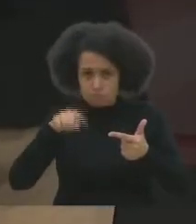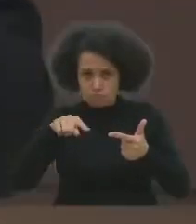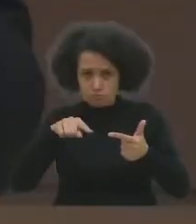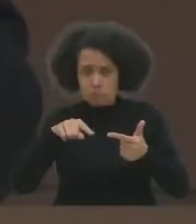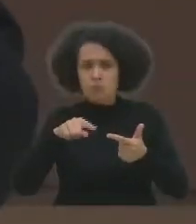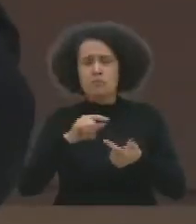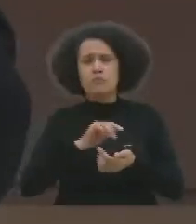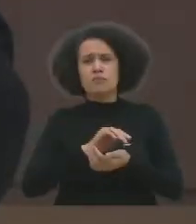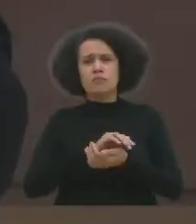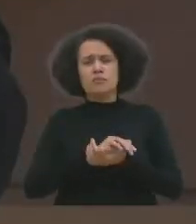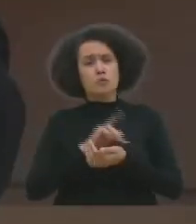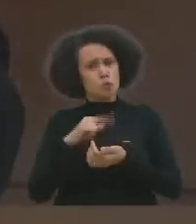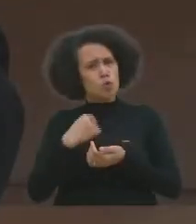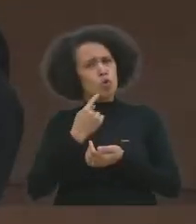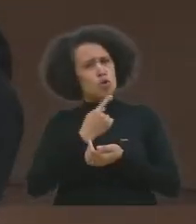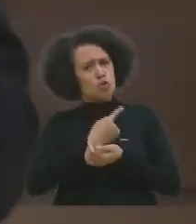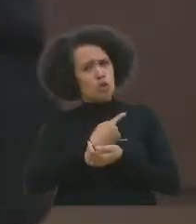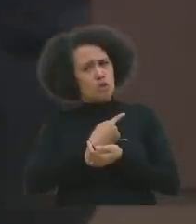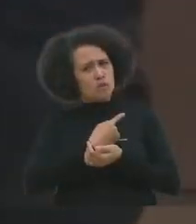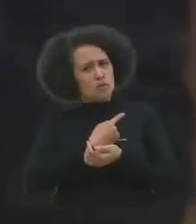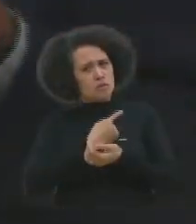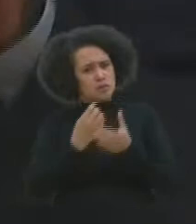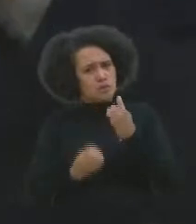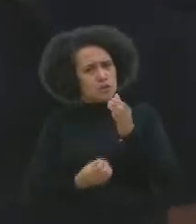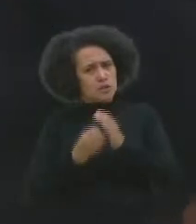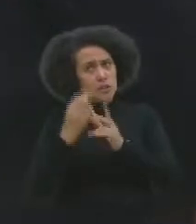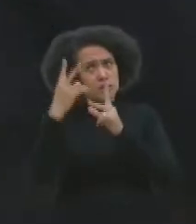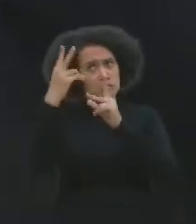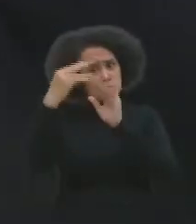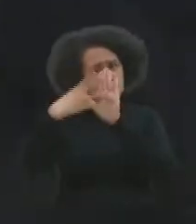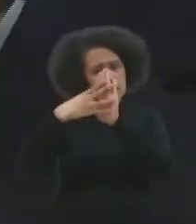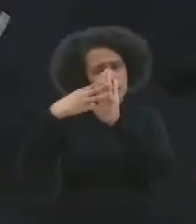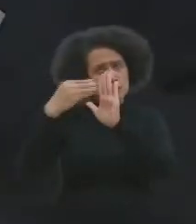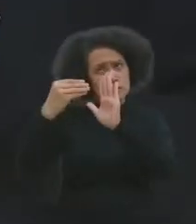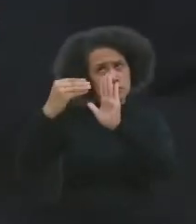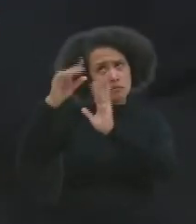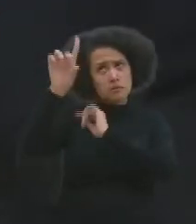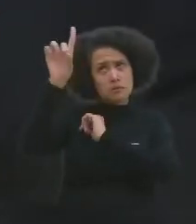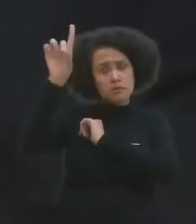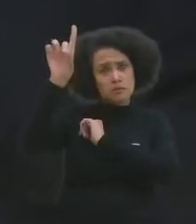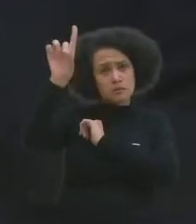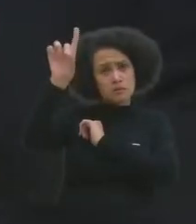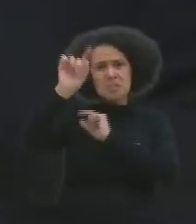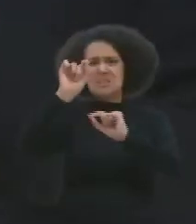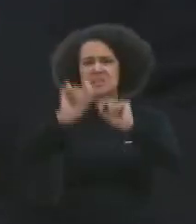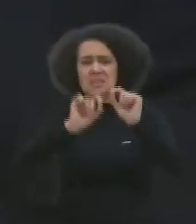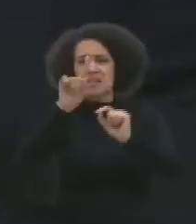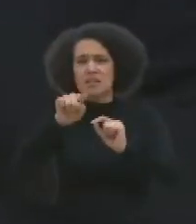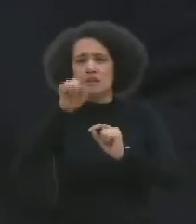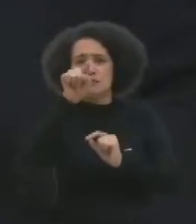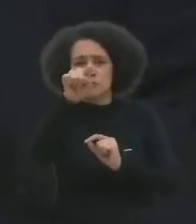his image, e se nós somos criados à sua imagem, what are you? Quem é você?